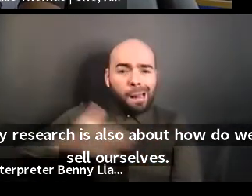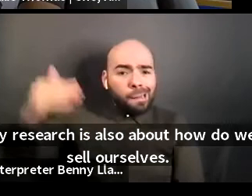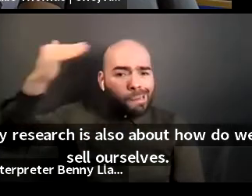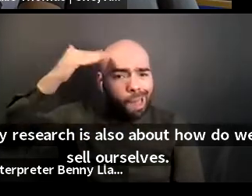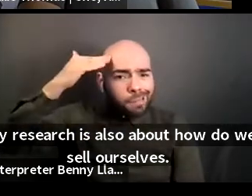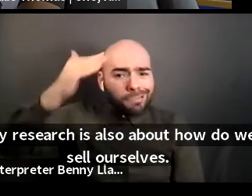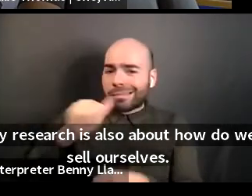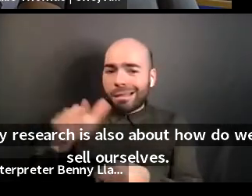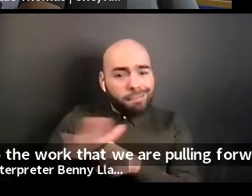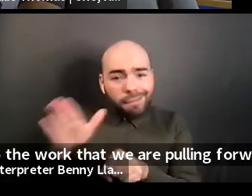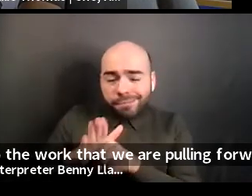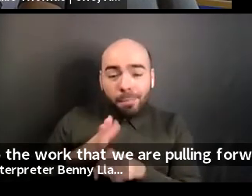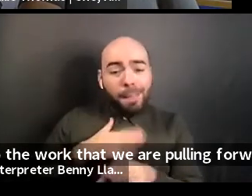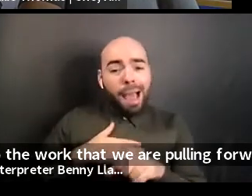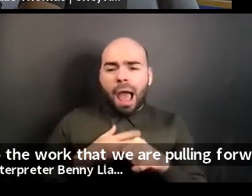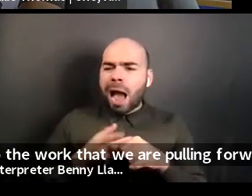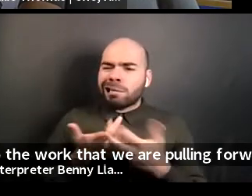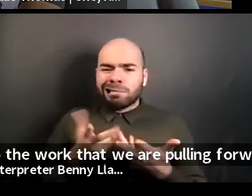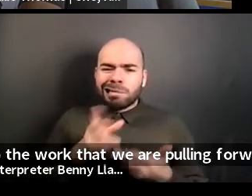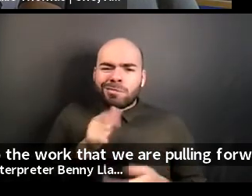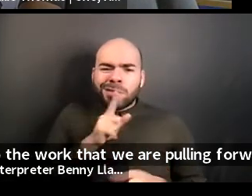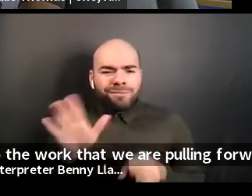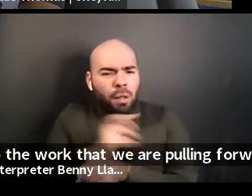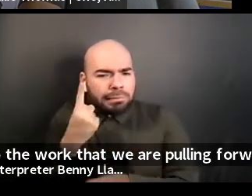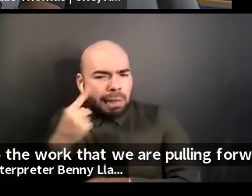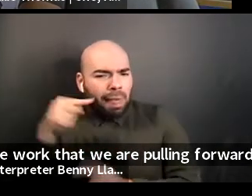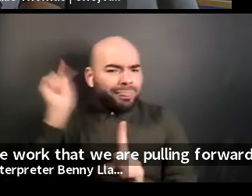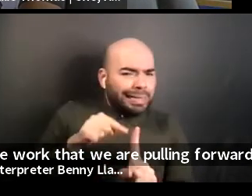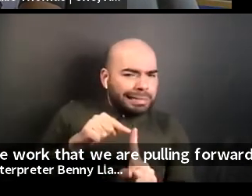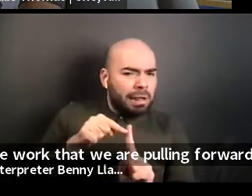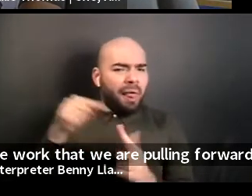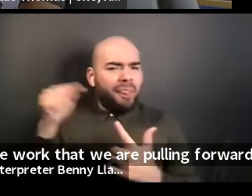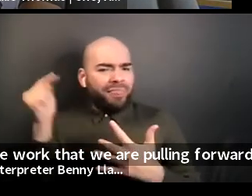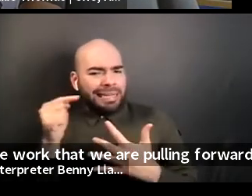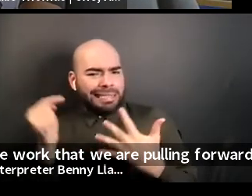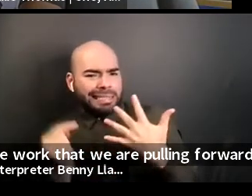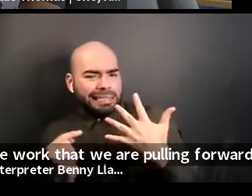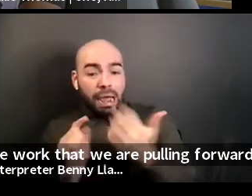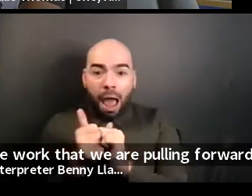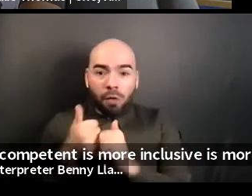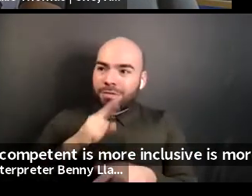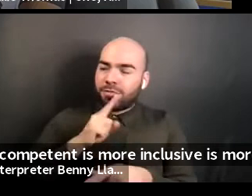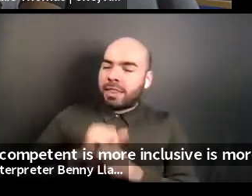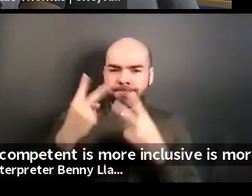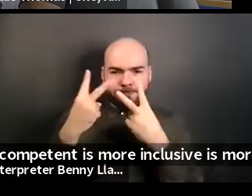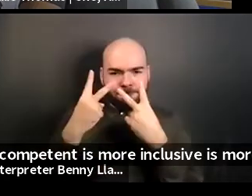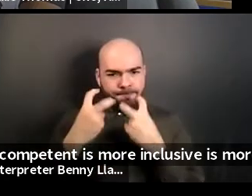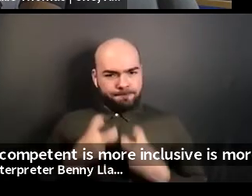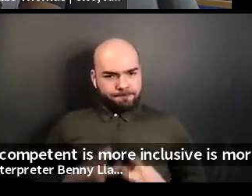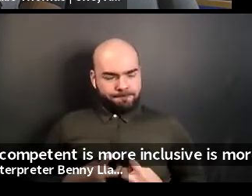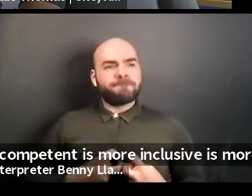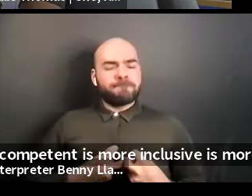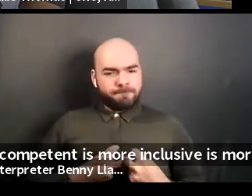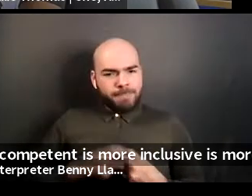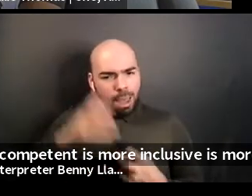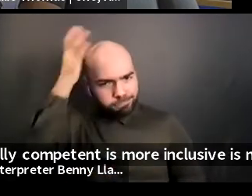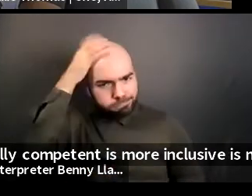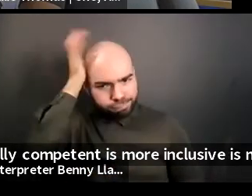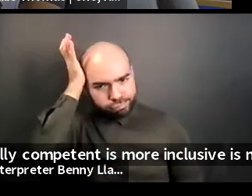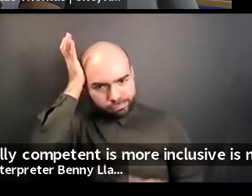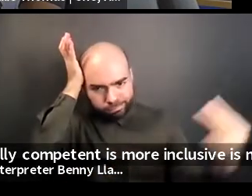pulling forward is more culturally competent, is more inclusive, is more resisting the structures that have been oppressive to